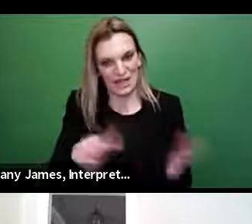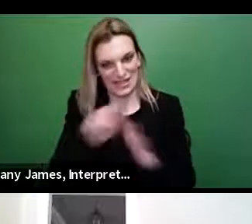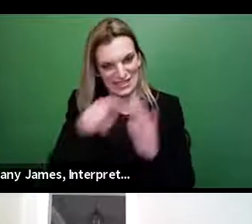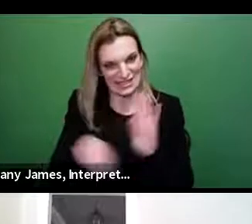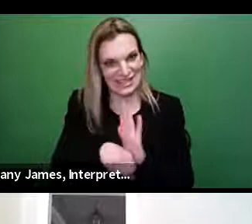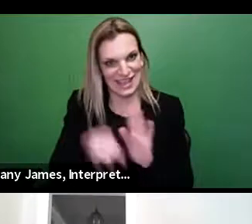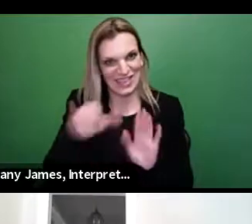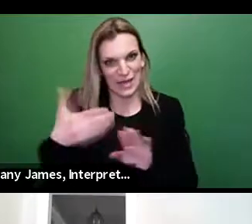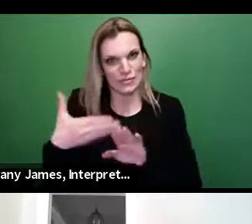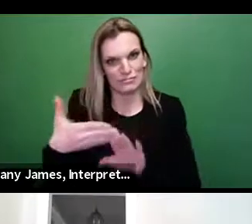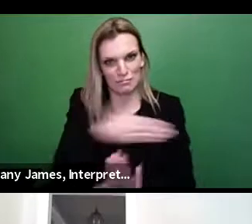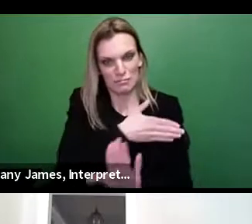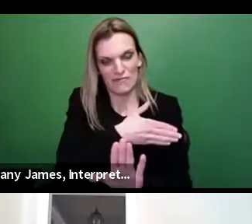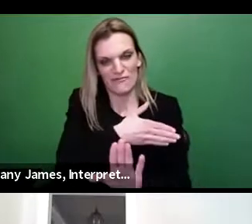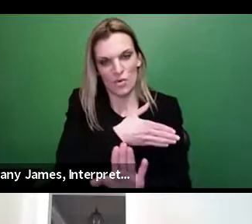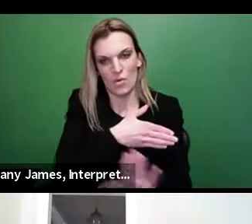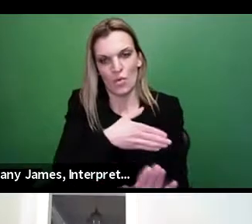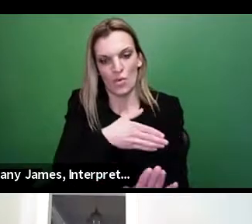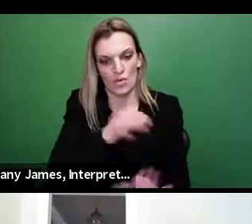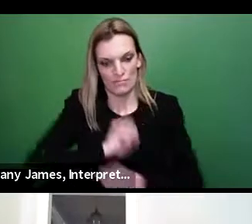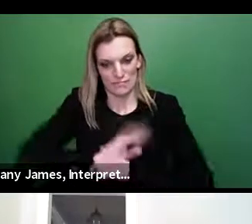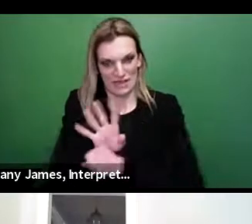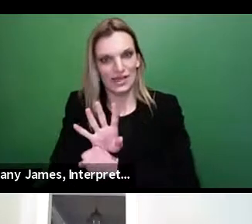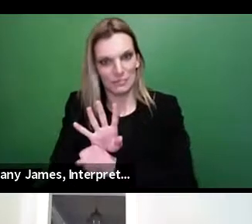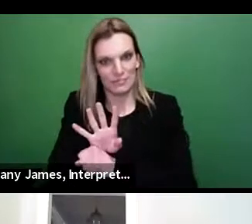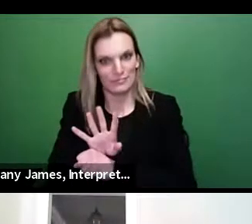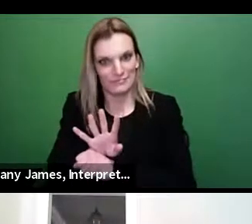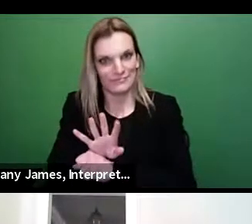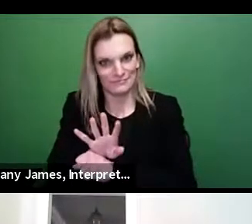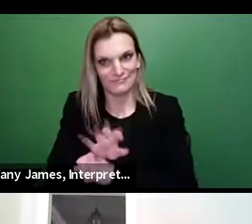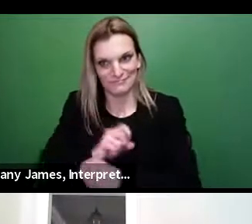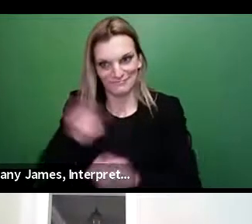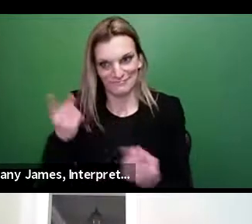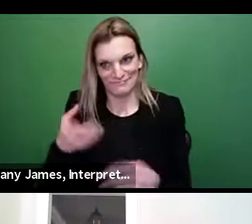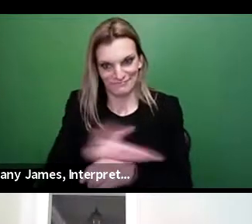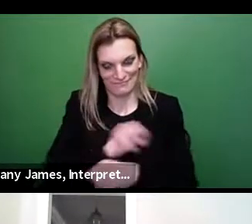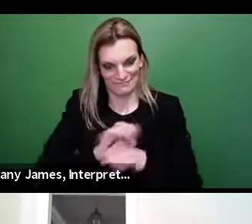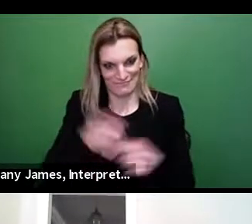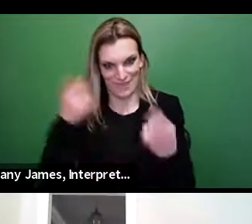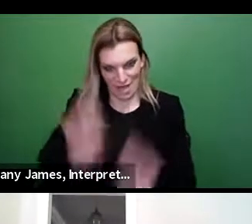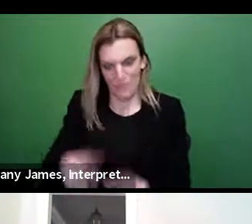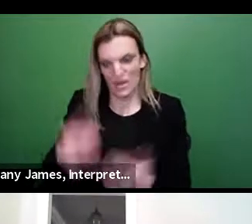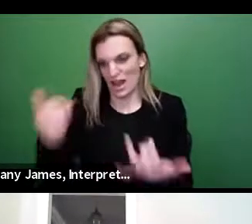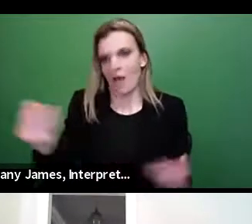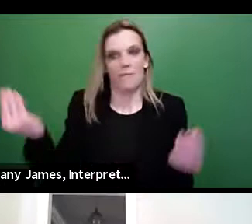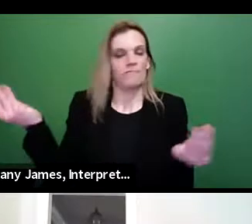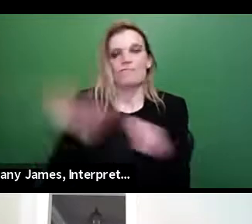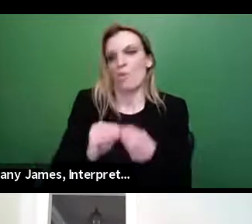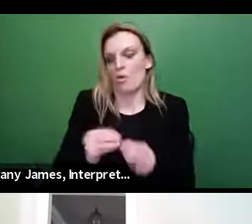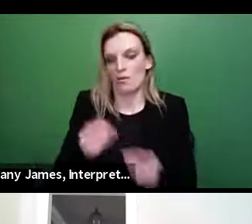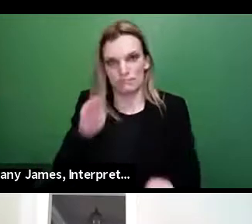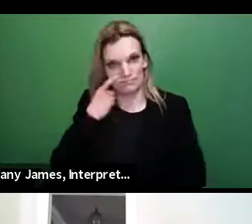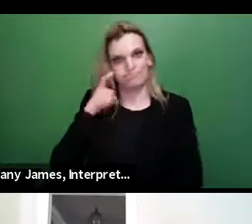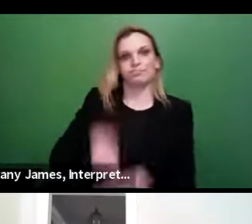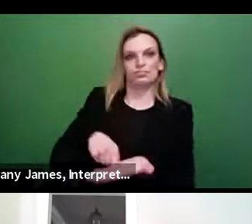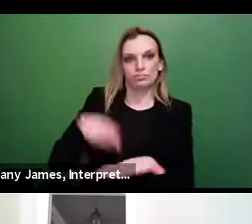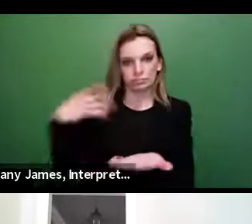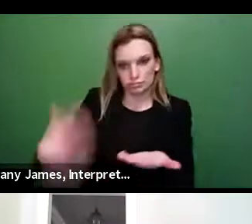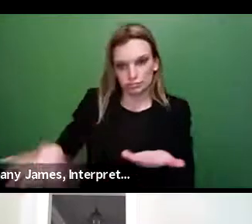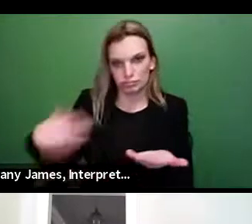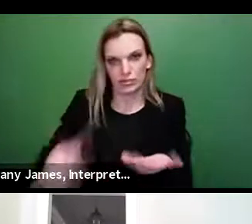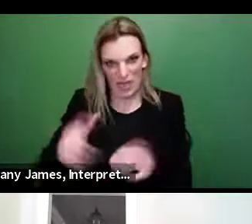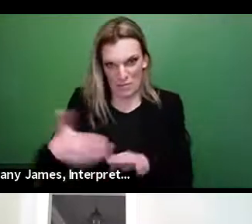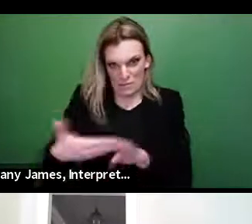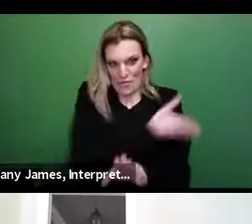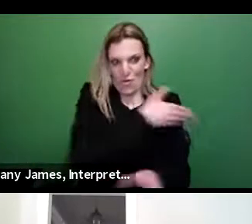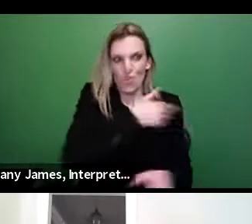all before the pandemic shed the light that it's shining on those issues now. So when the Women's